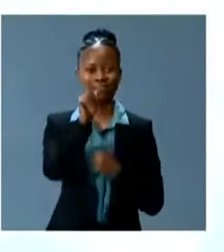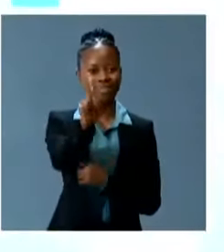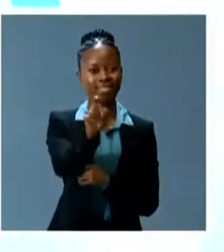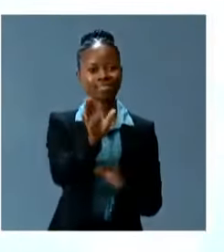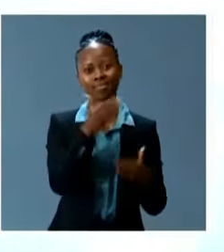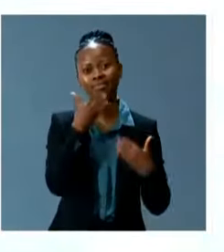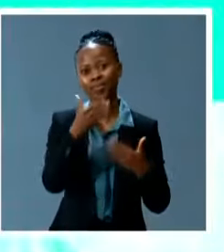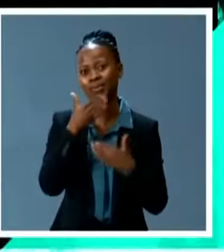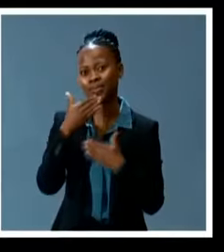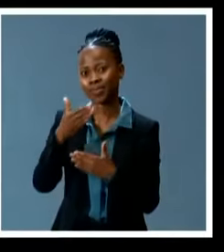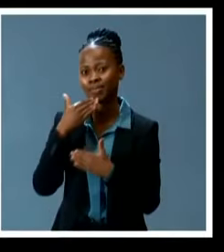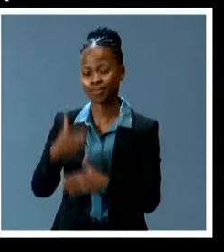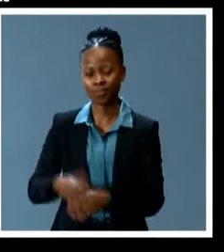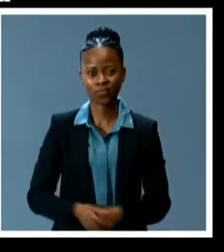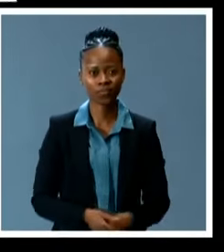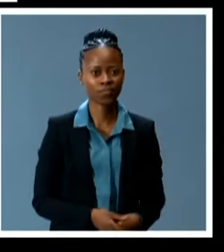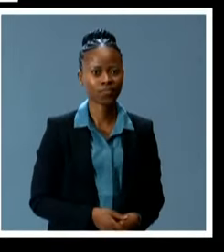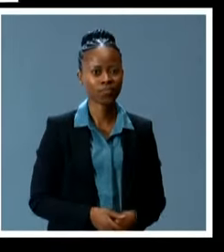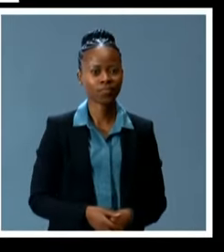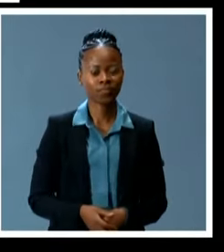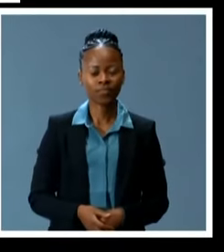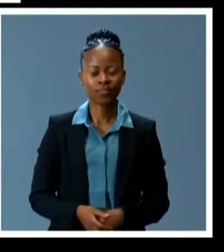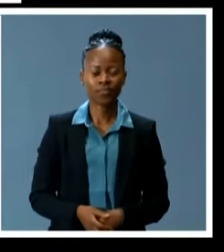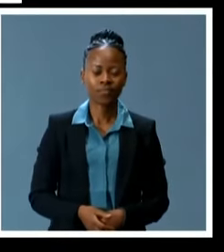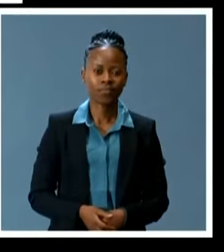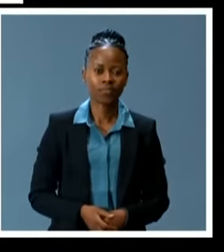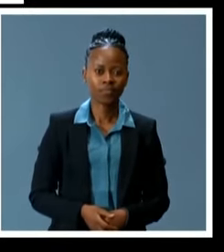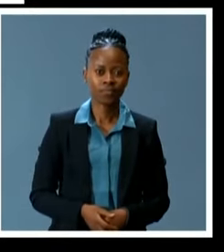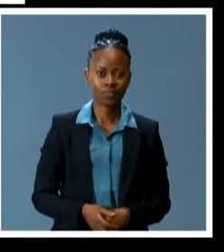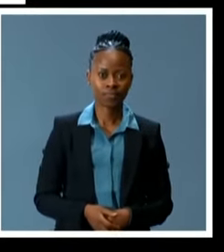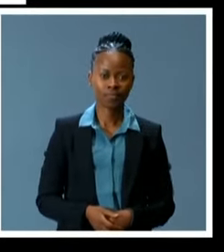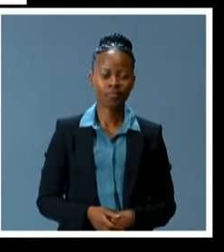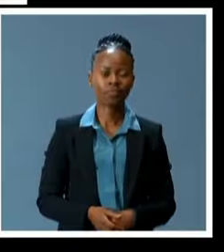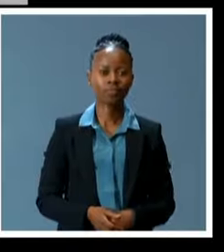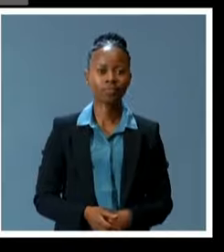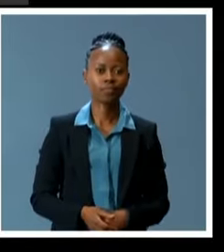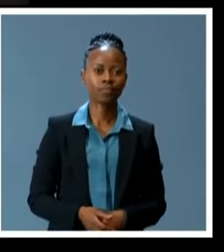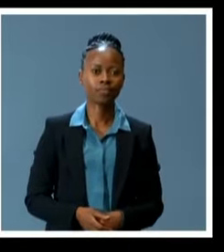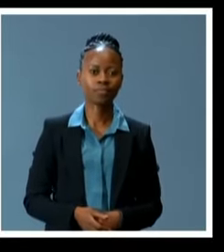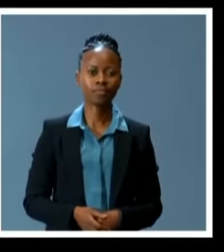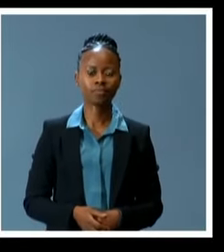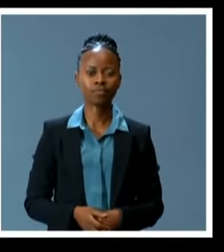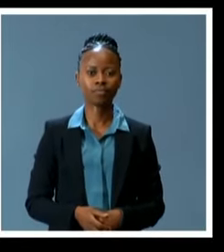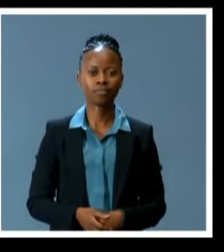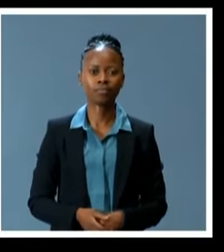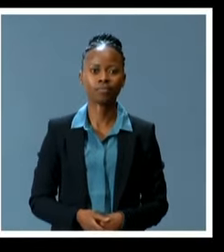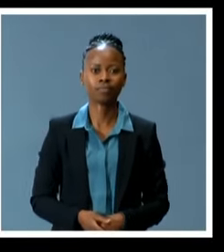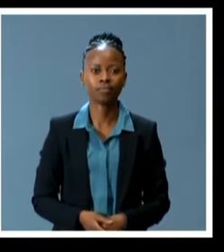Thank you.